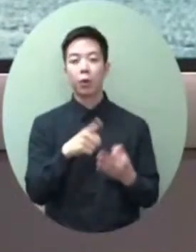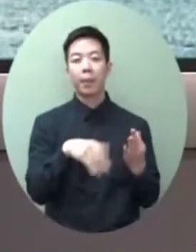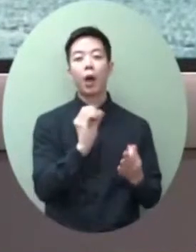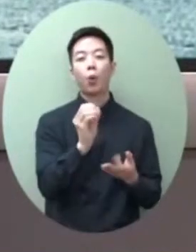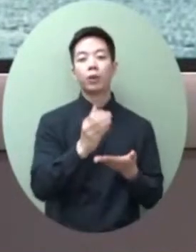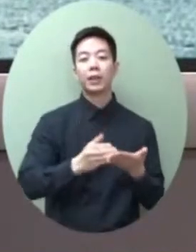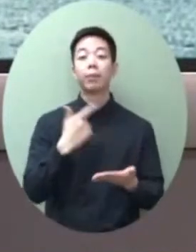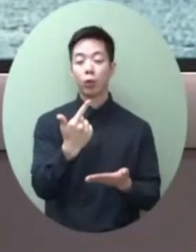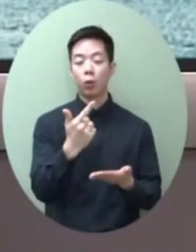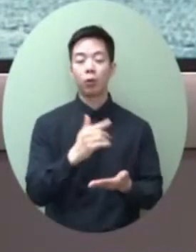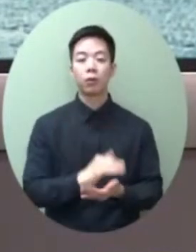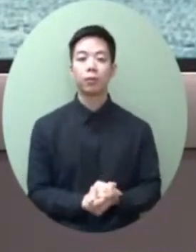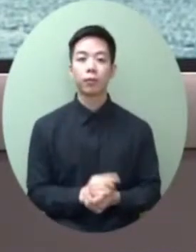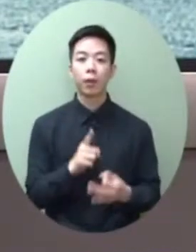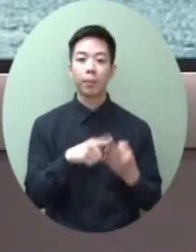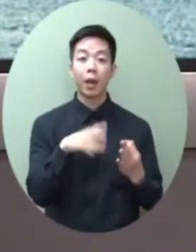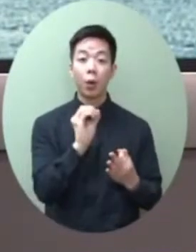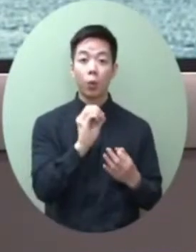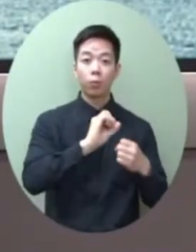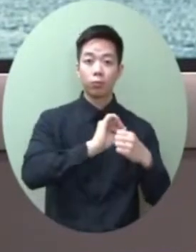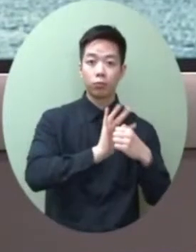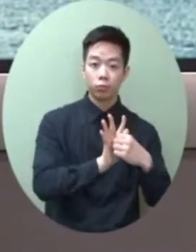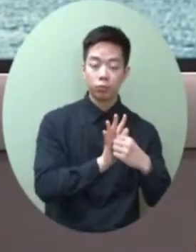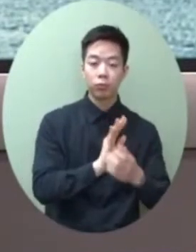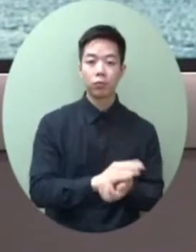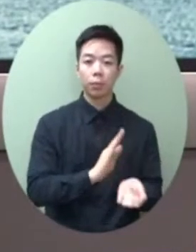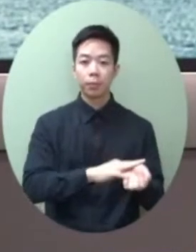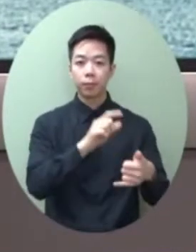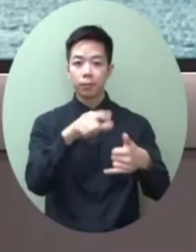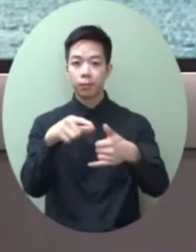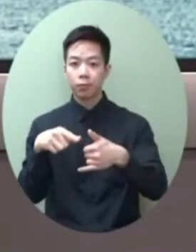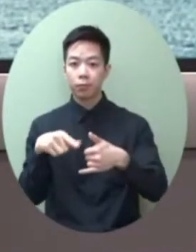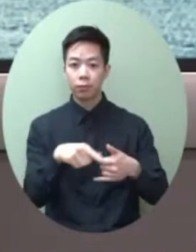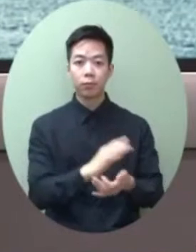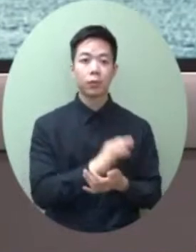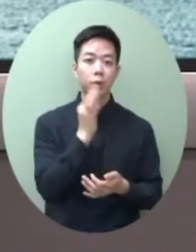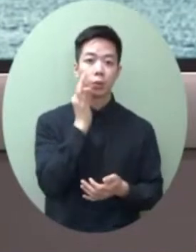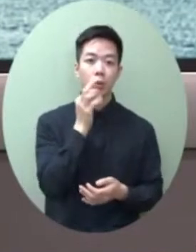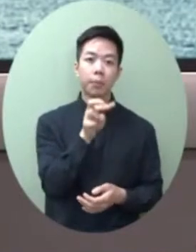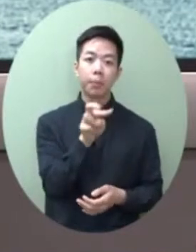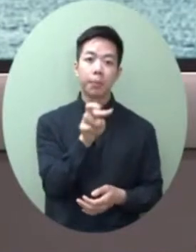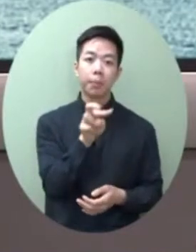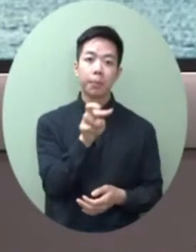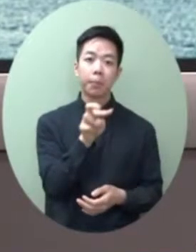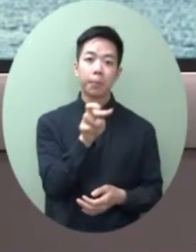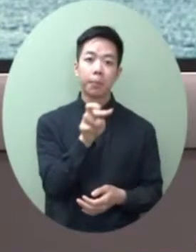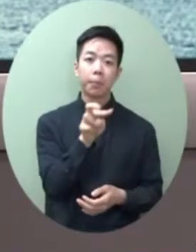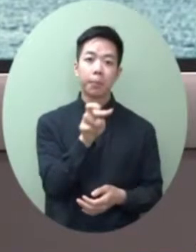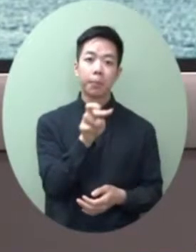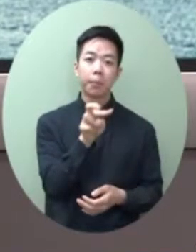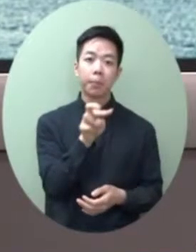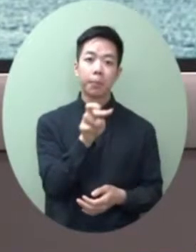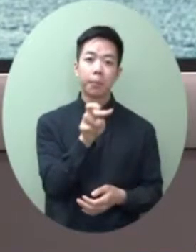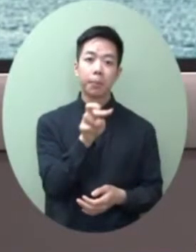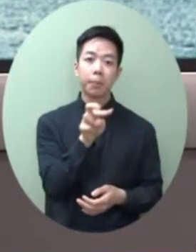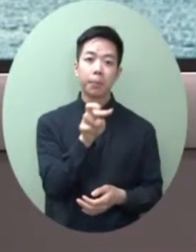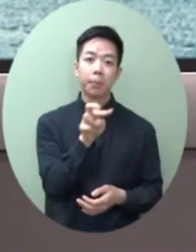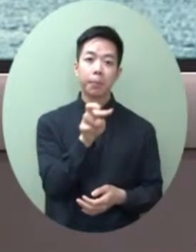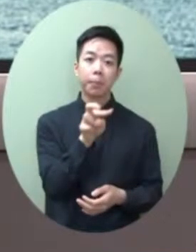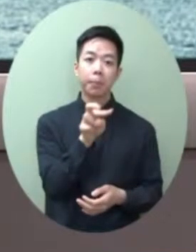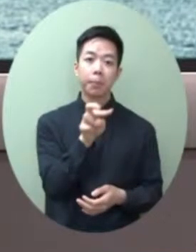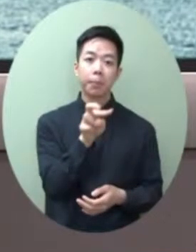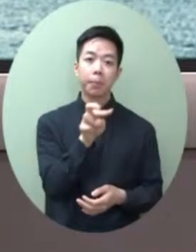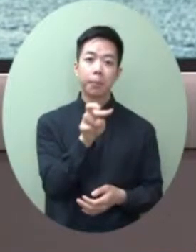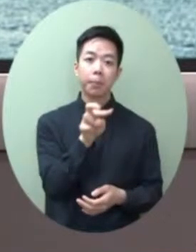as most of those are Omicron. For the Omicron cases, the median age is younger